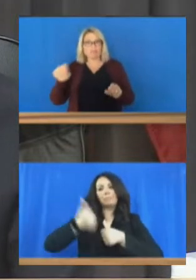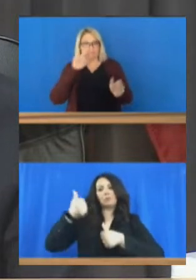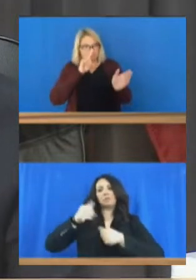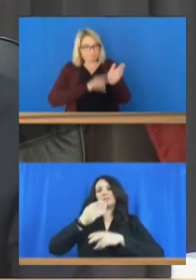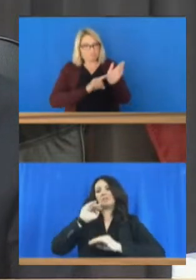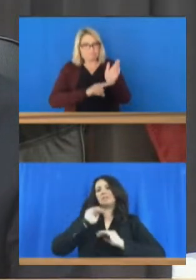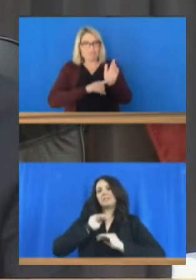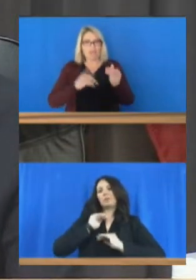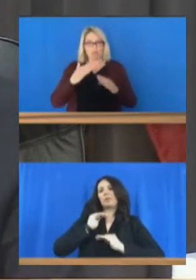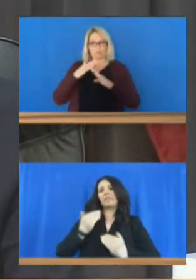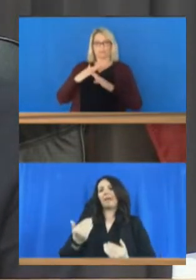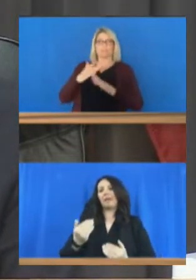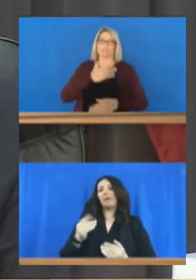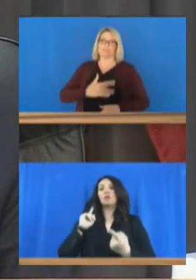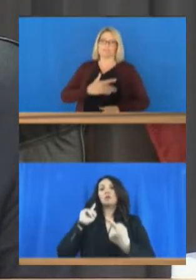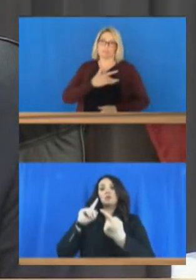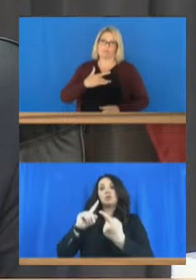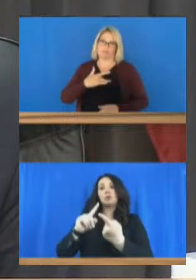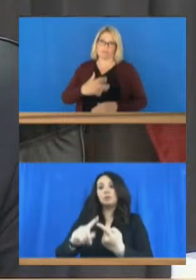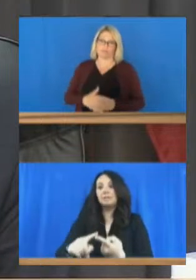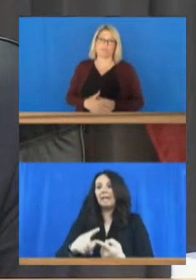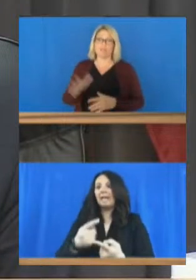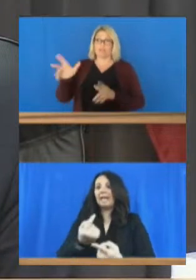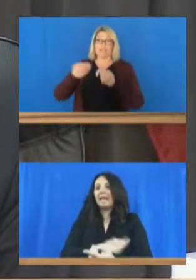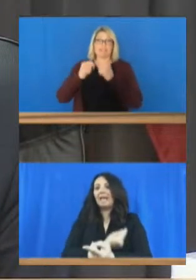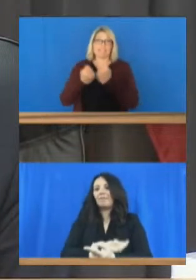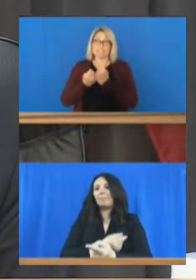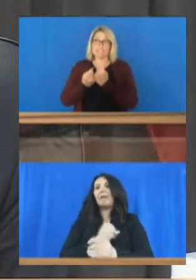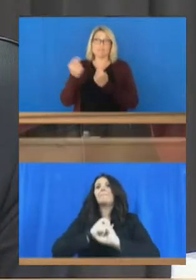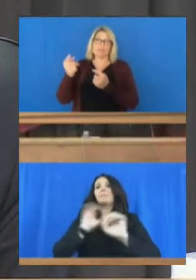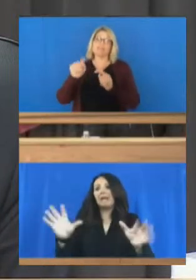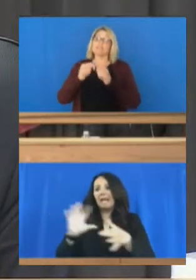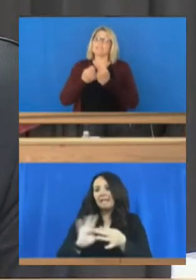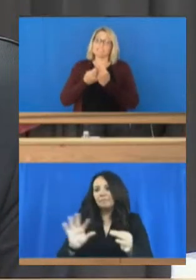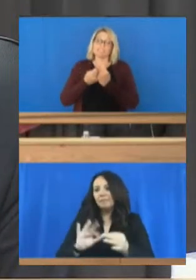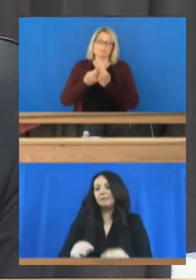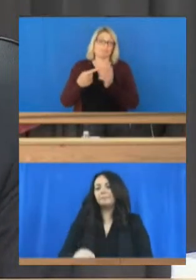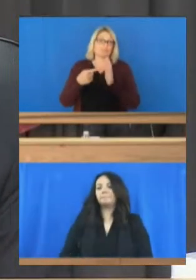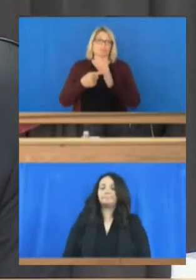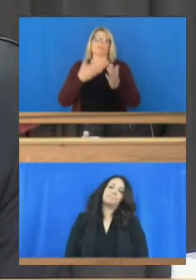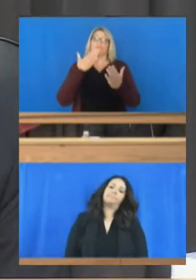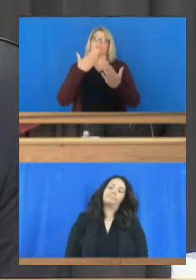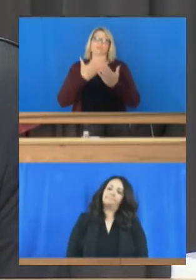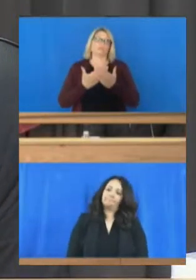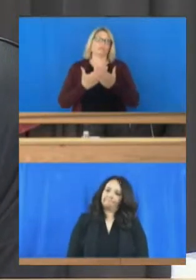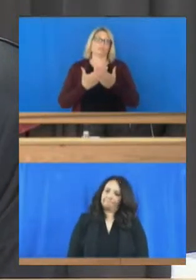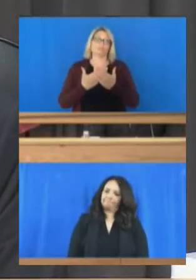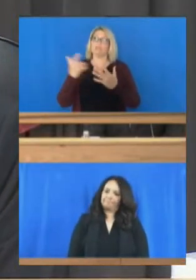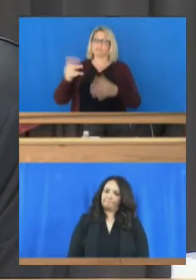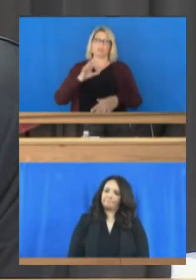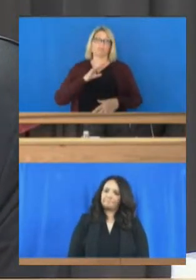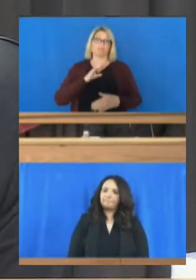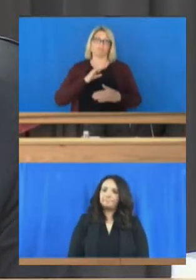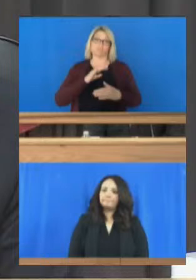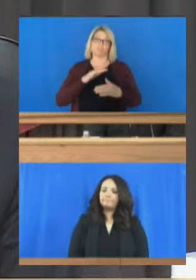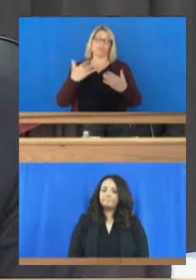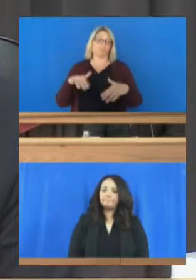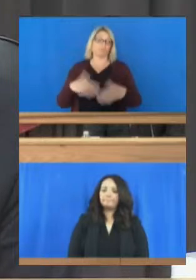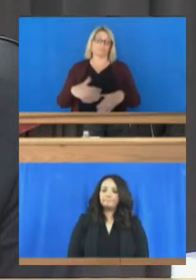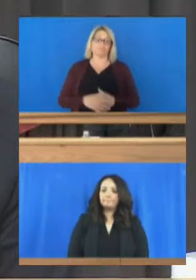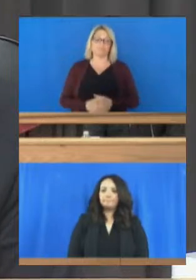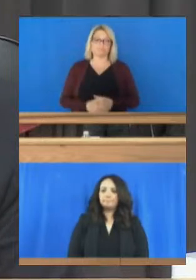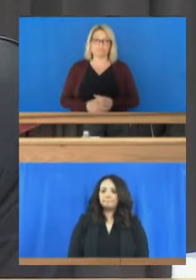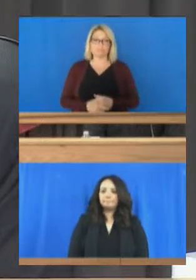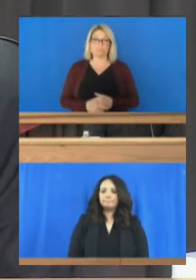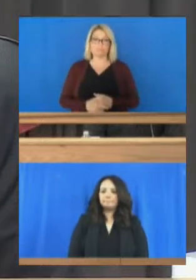elsewhere, otherwise, always follow the most conservative advice. And if you have questions, check before you go outside. Sturgeon, do you have a follow-up?